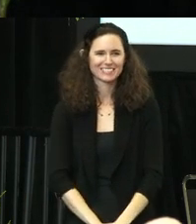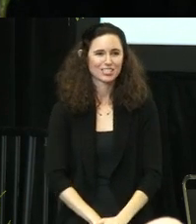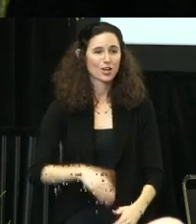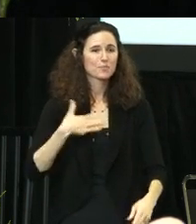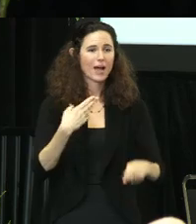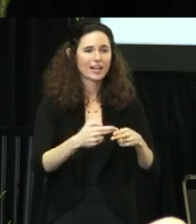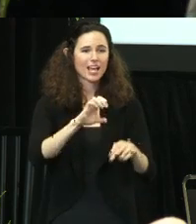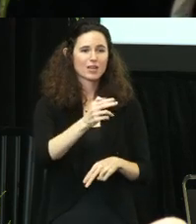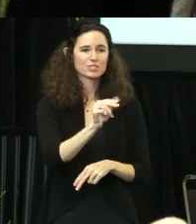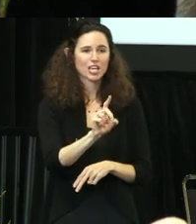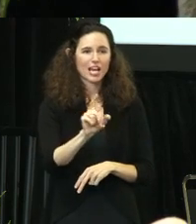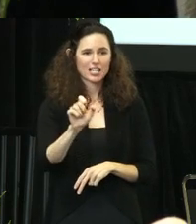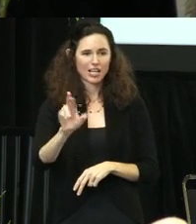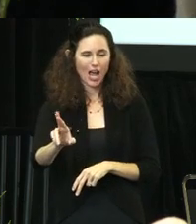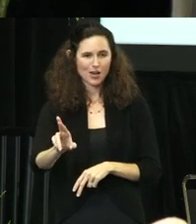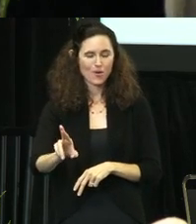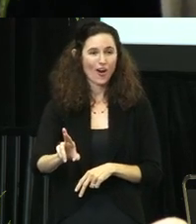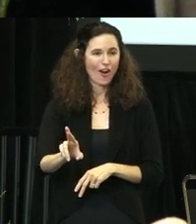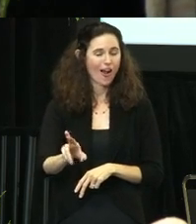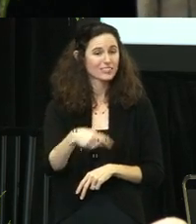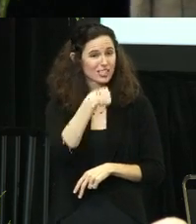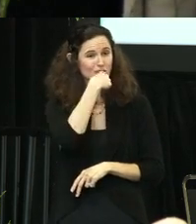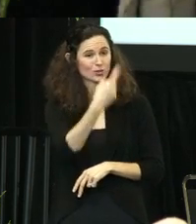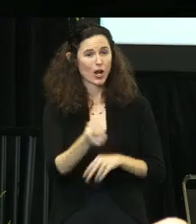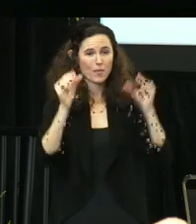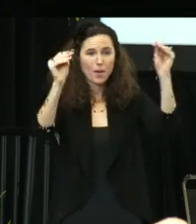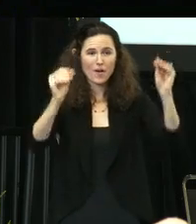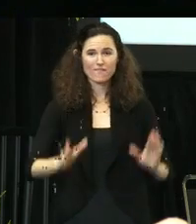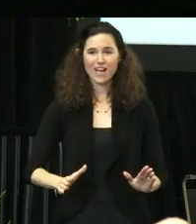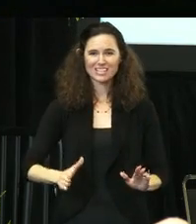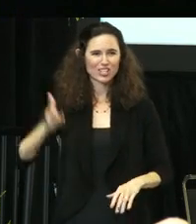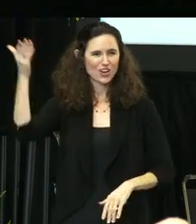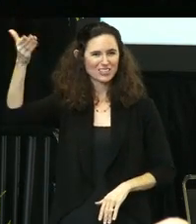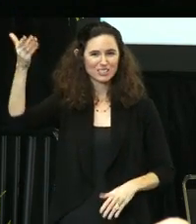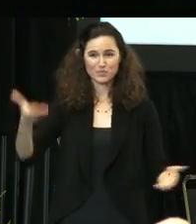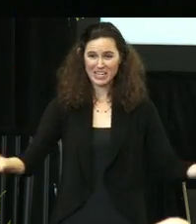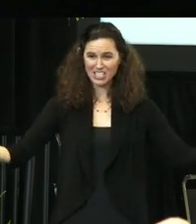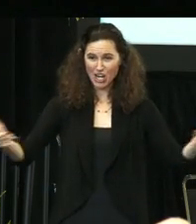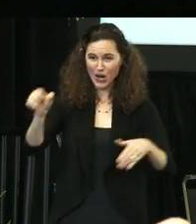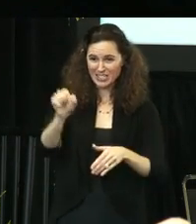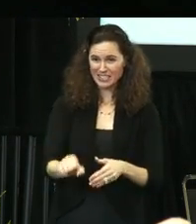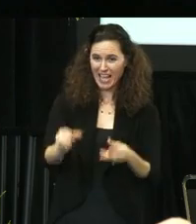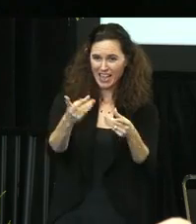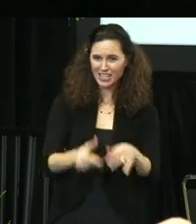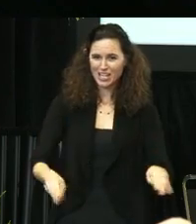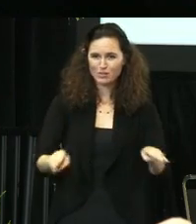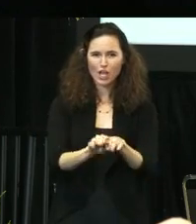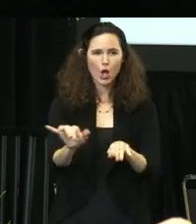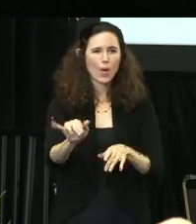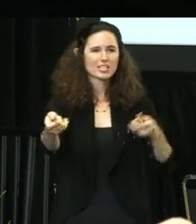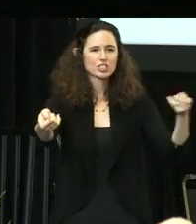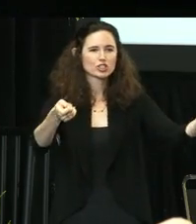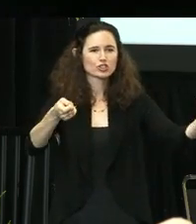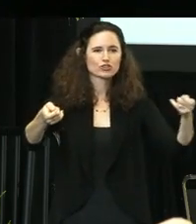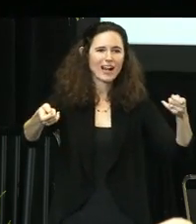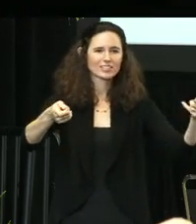My name is Chad Kuiper, as Dr. Aaron Richmond told you. I'm a professor of speech here at South Campus, as well as the director of the forensics team here, the speech and